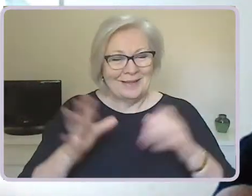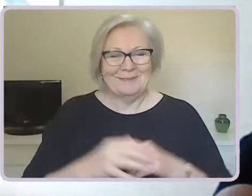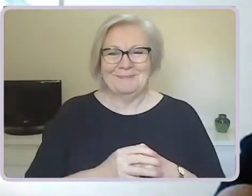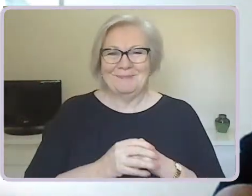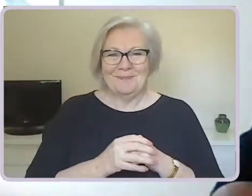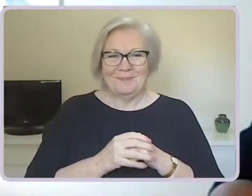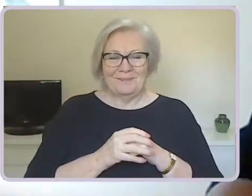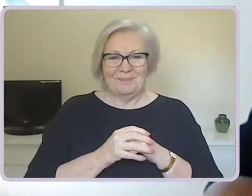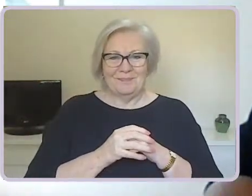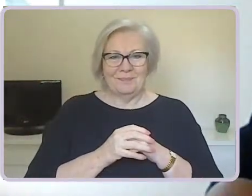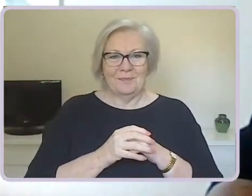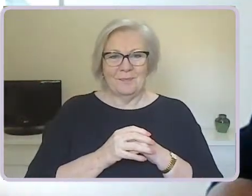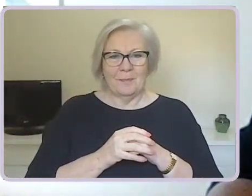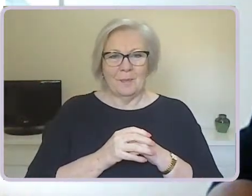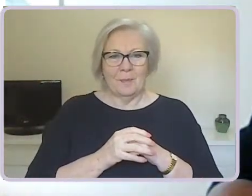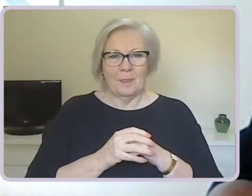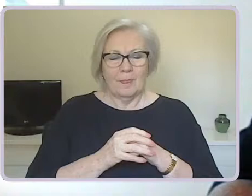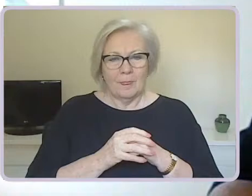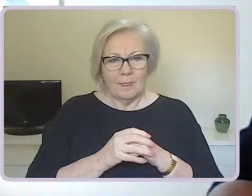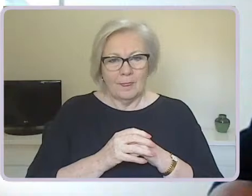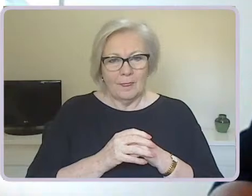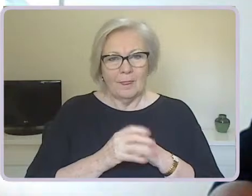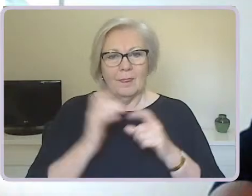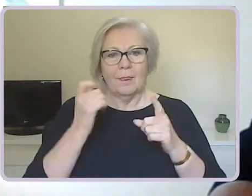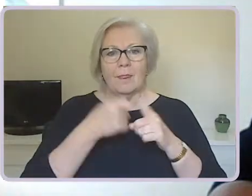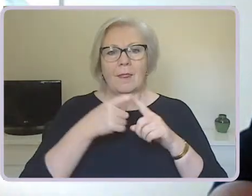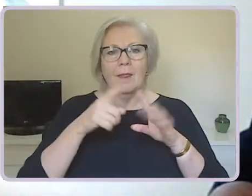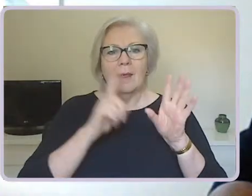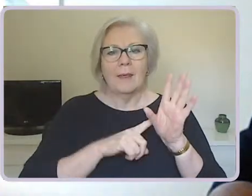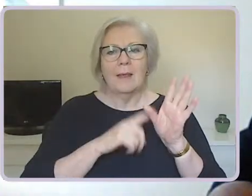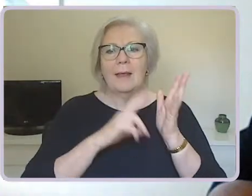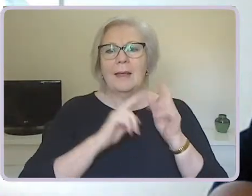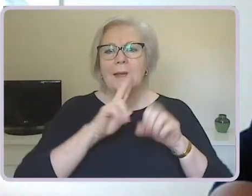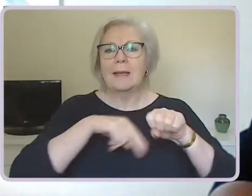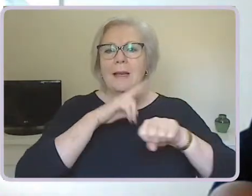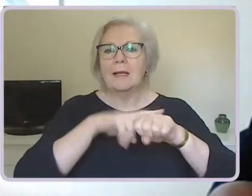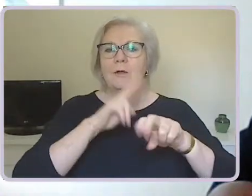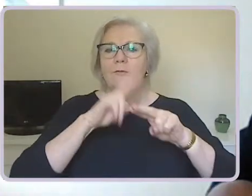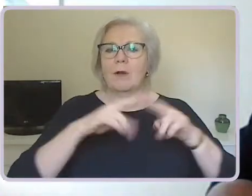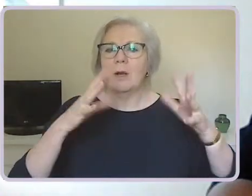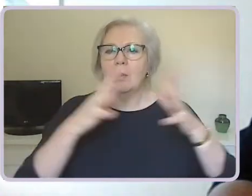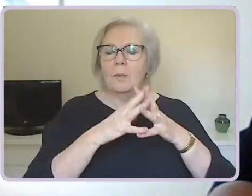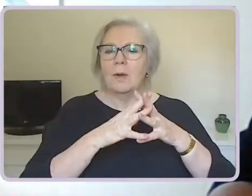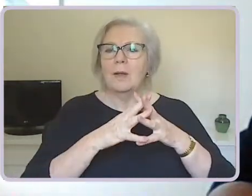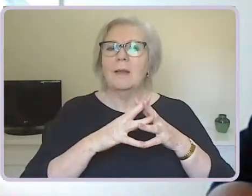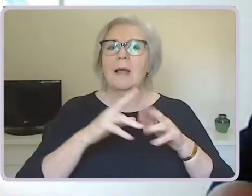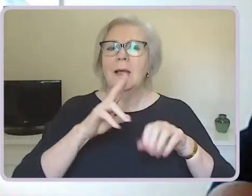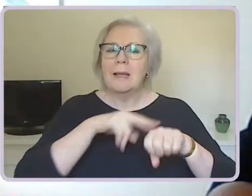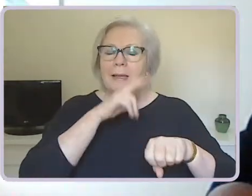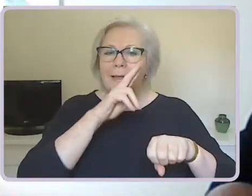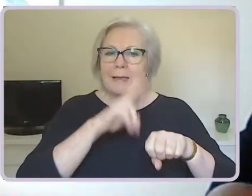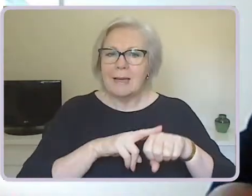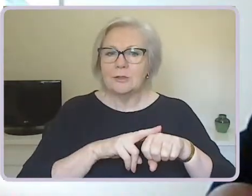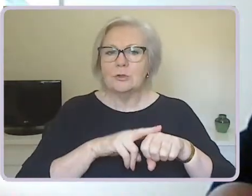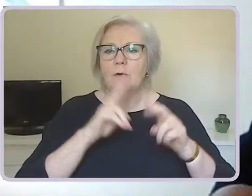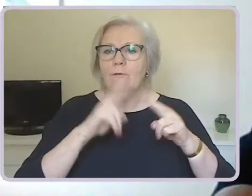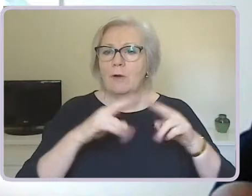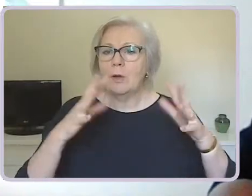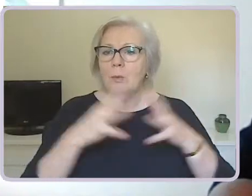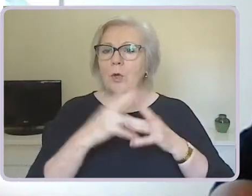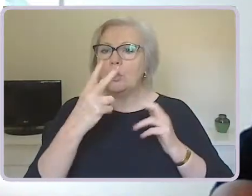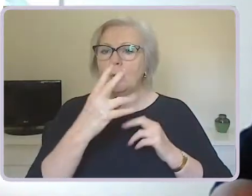within? Key national frameworks such as the National Disaster Risk Reduction Framework